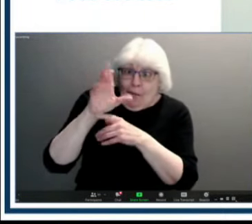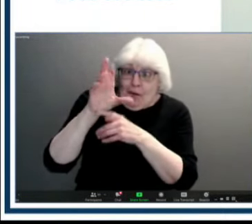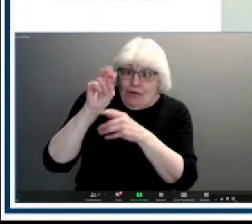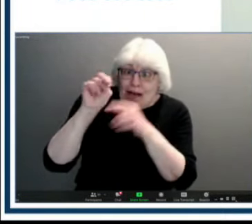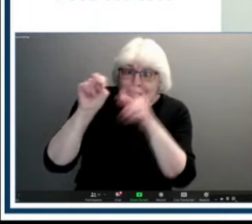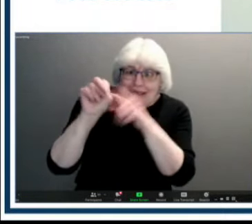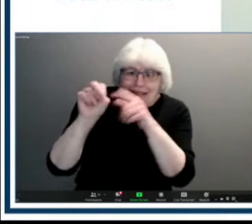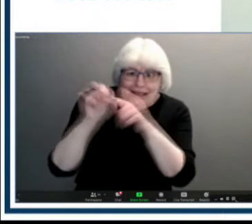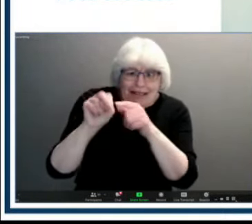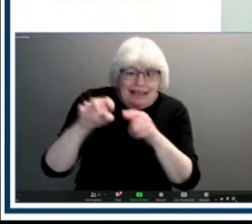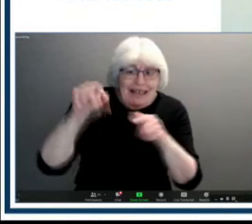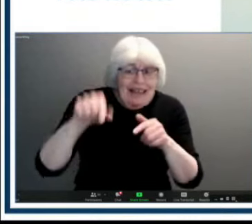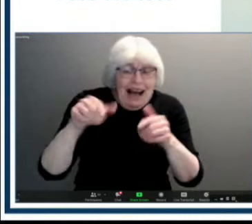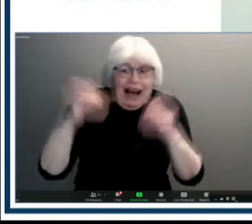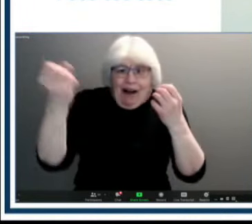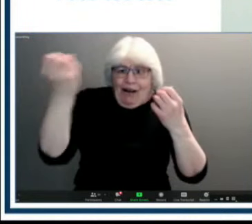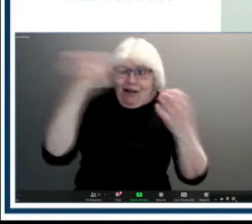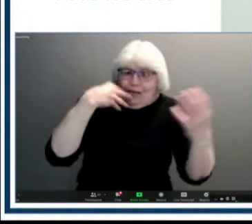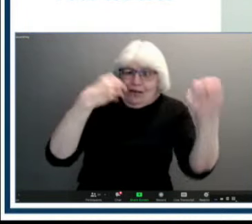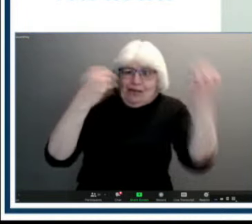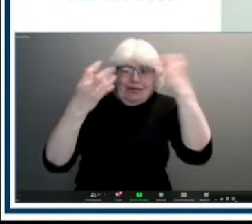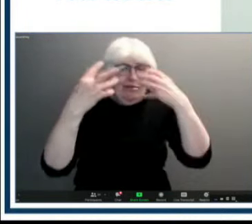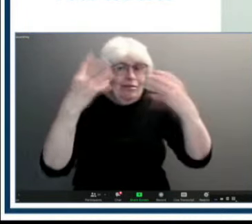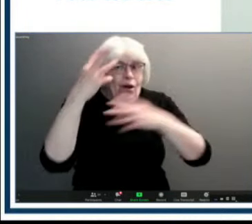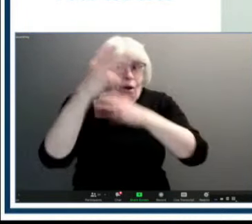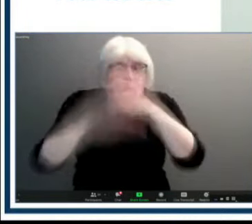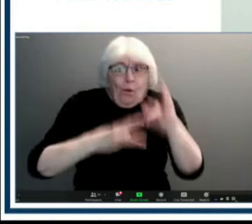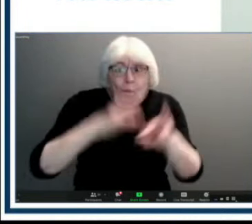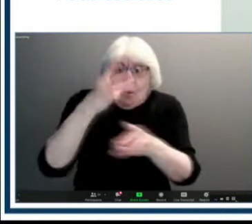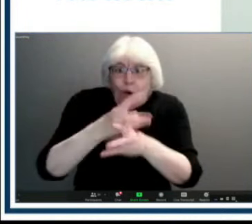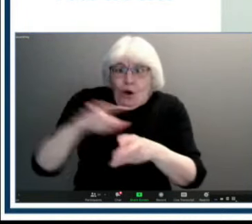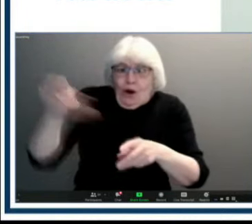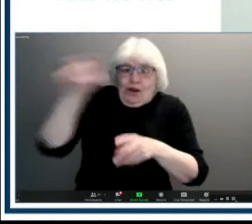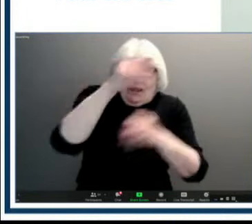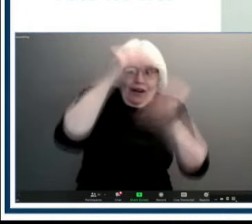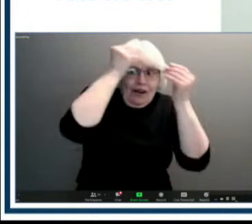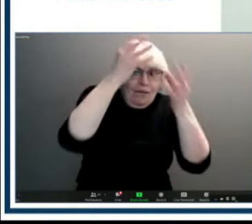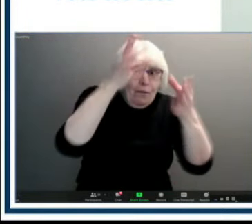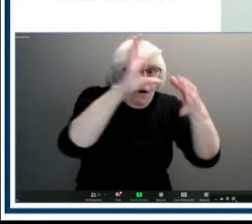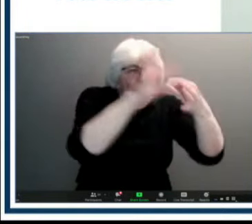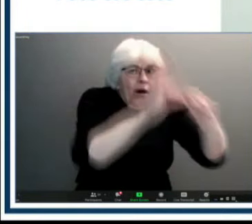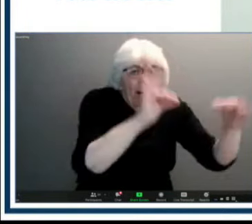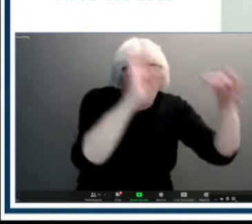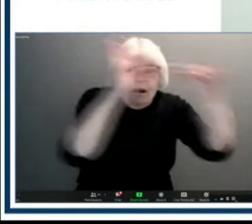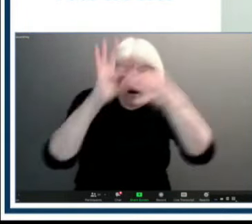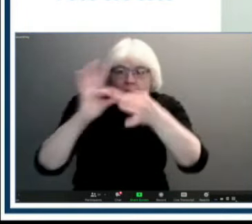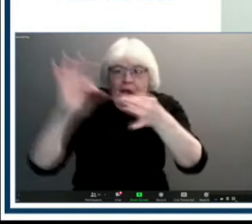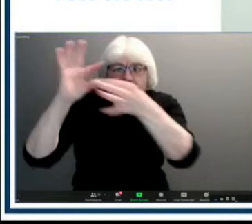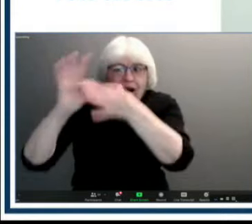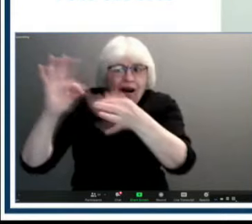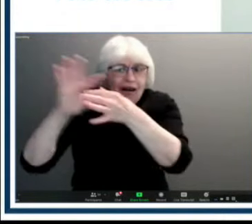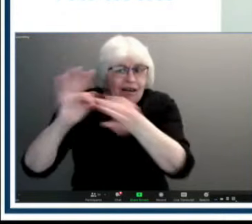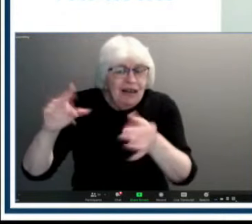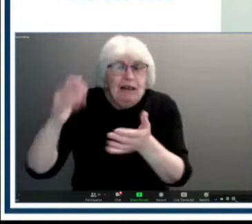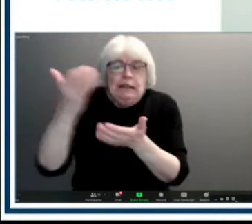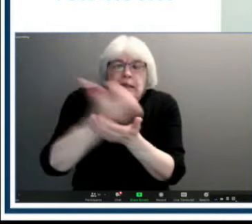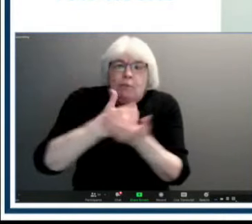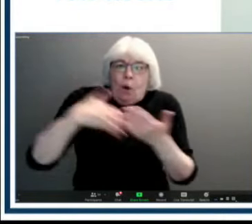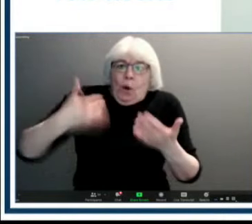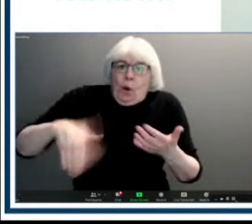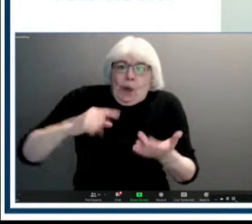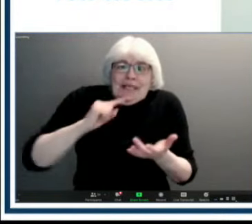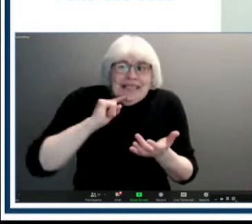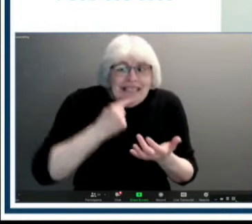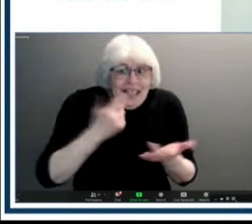there are differing opinions on the severity of the illness. Our reality here in Nova Scotia is that we are